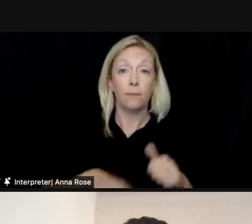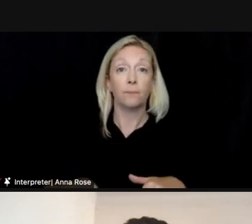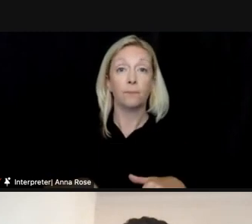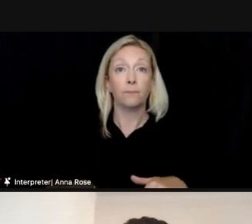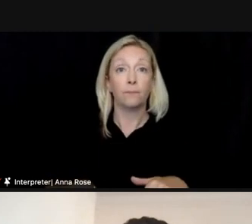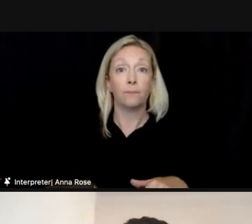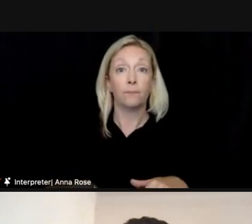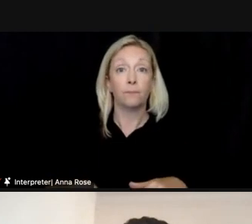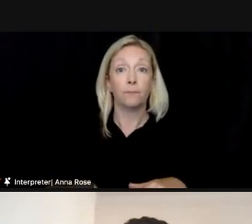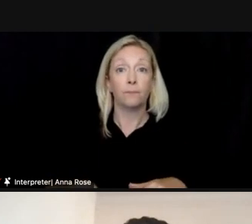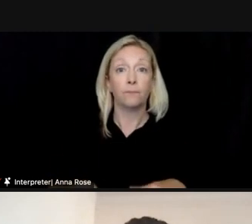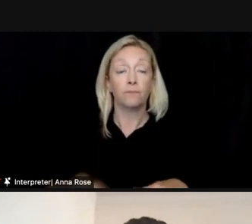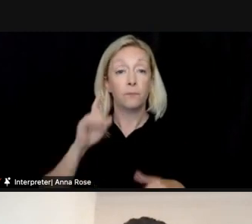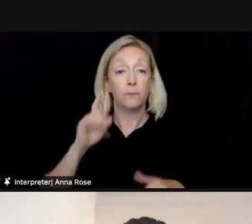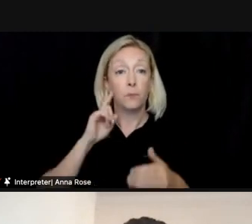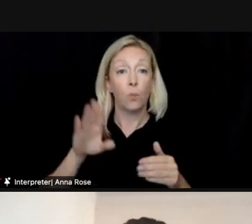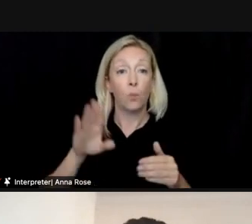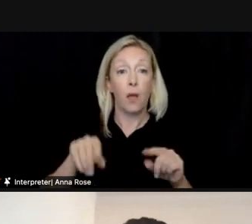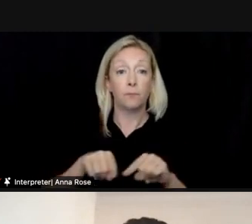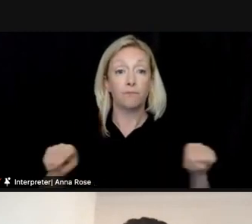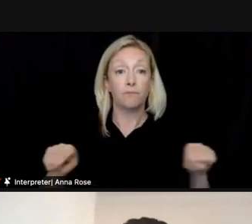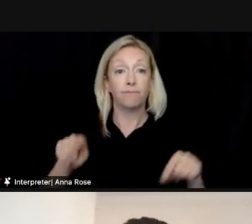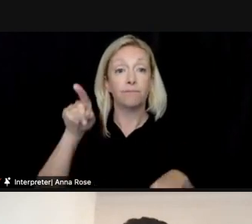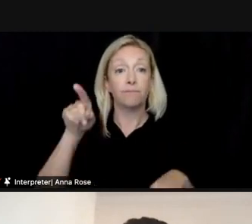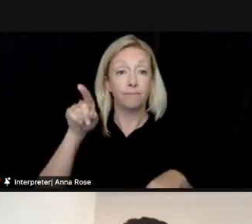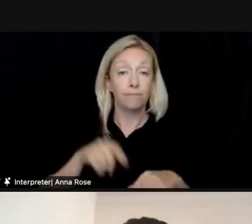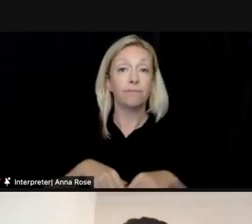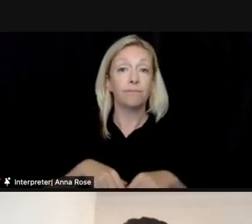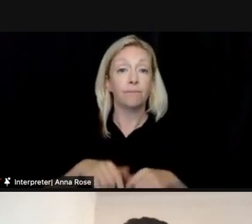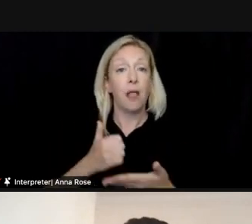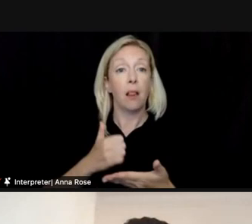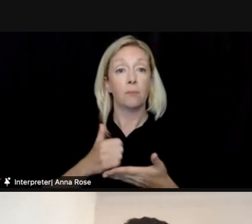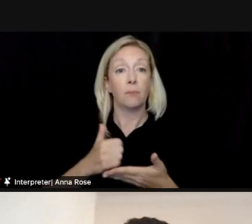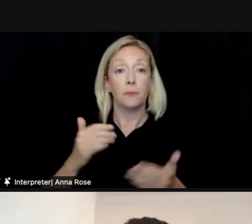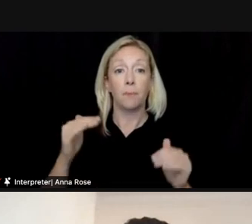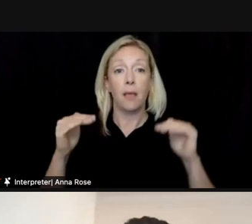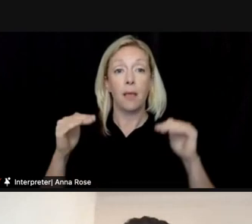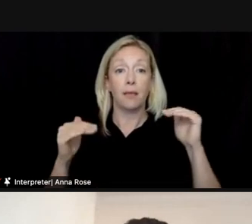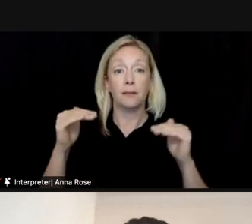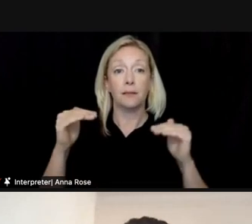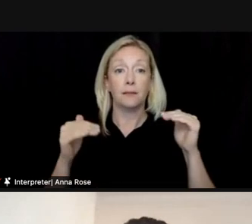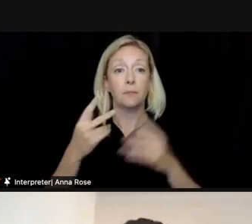bottom here help kind of build that balance.